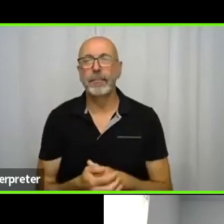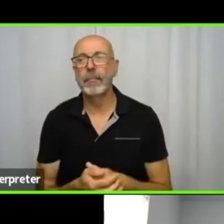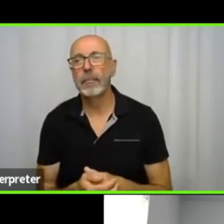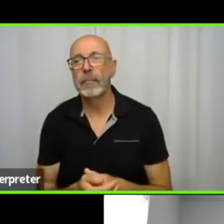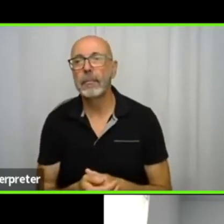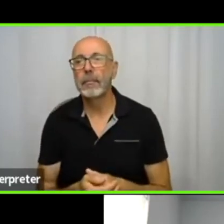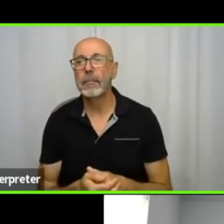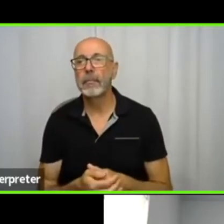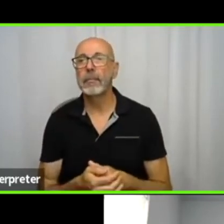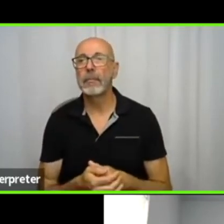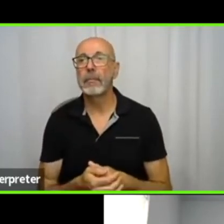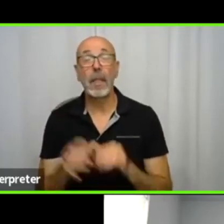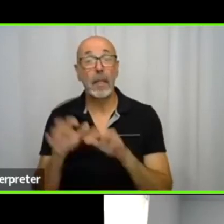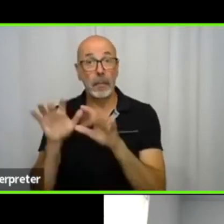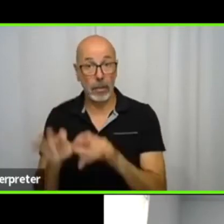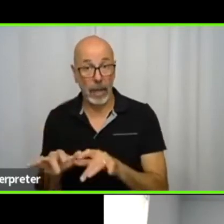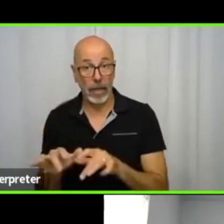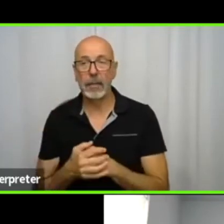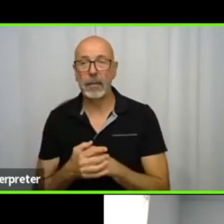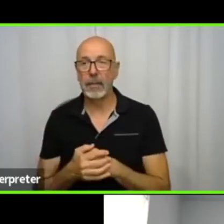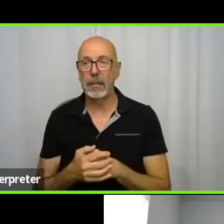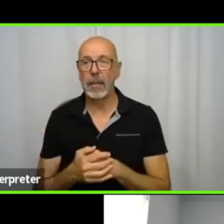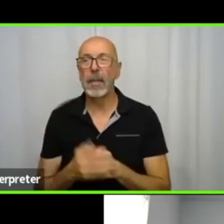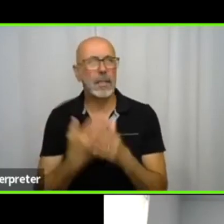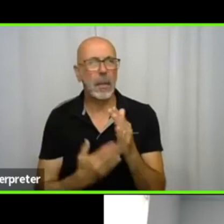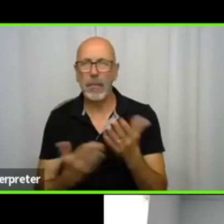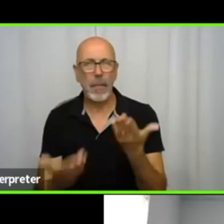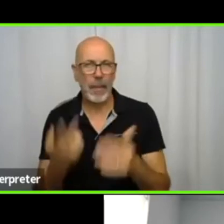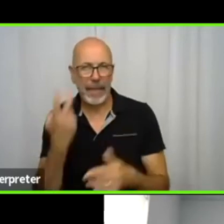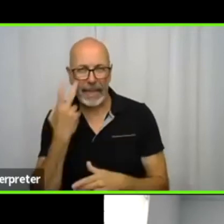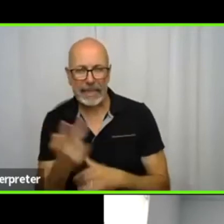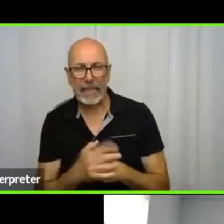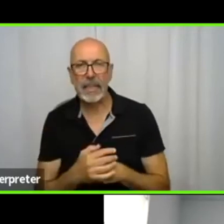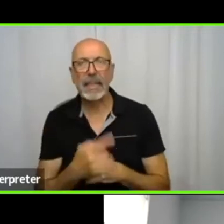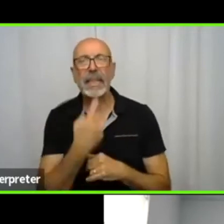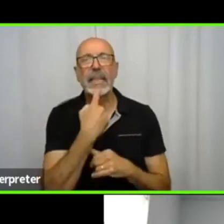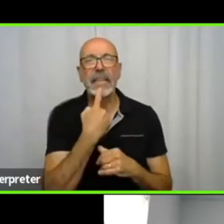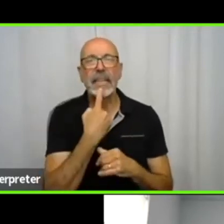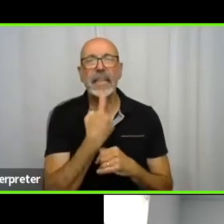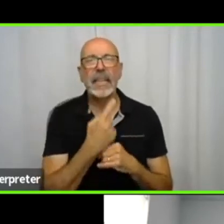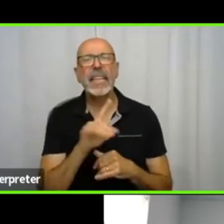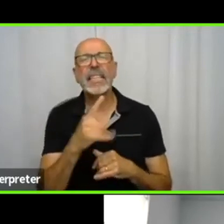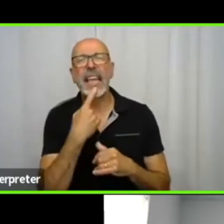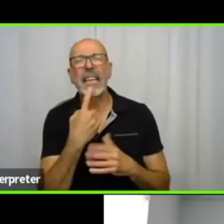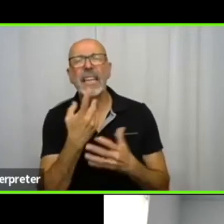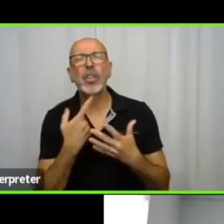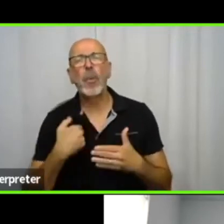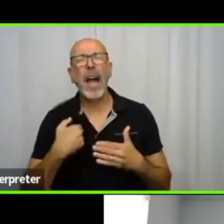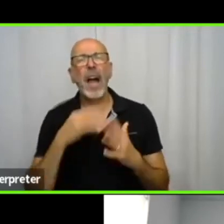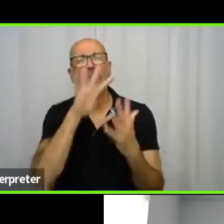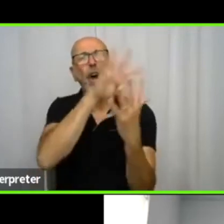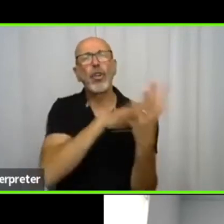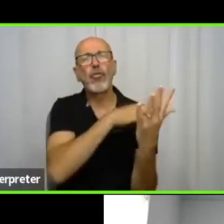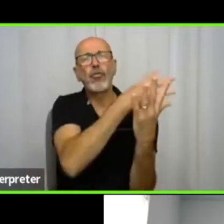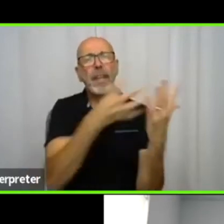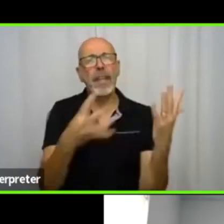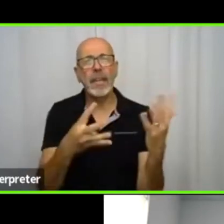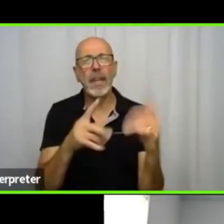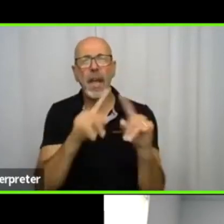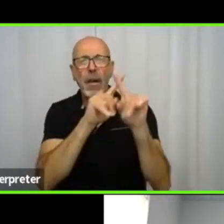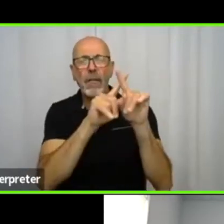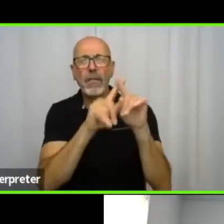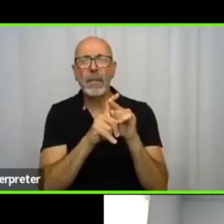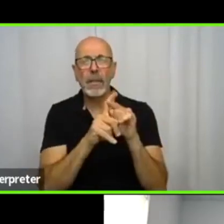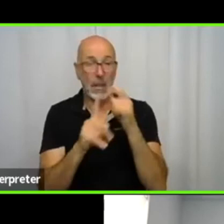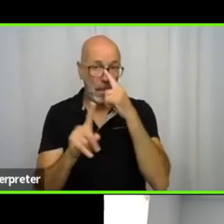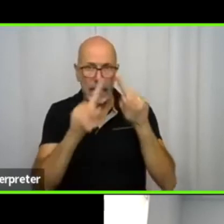Jaime put into the chat, because I realize some of y'all may not be able to see it, is there a grid of, the distance,